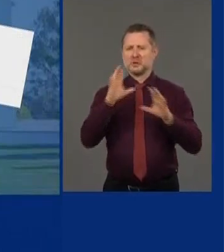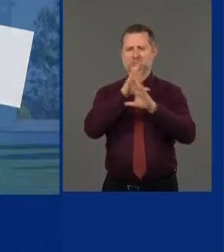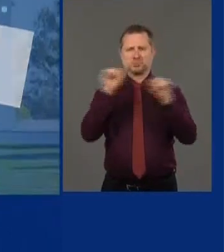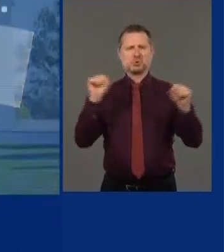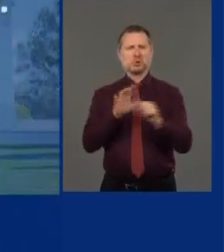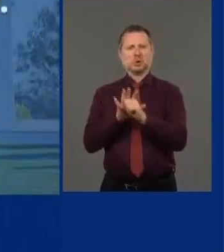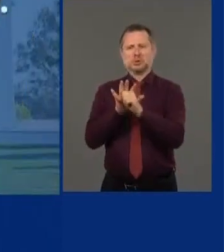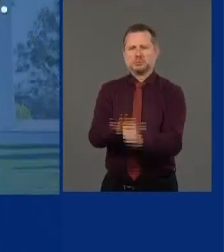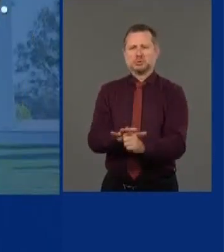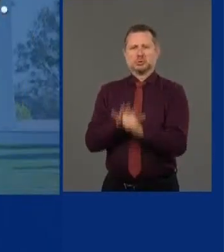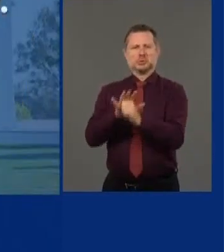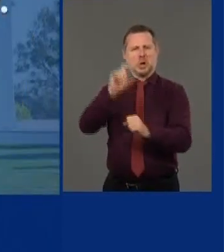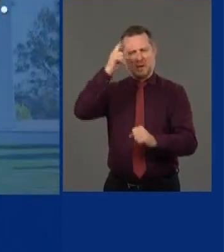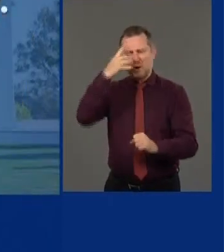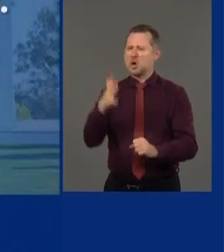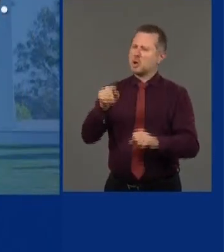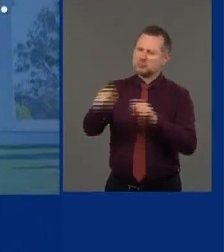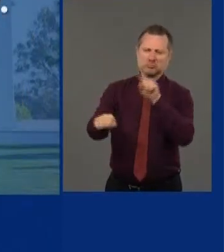to reopen.